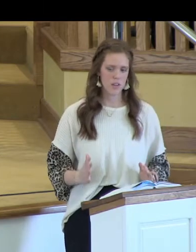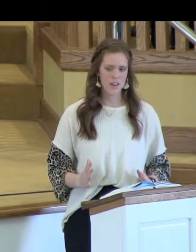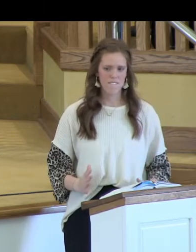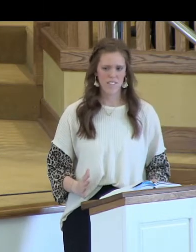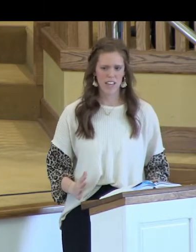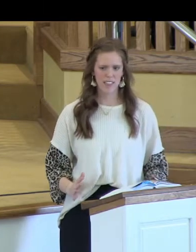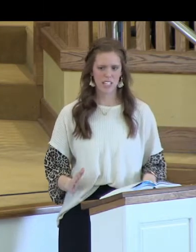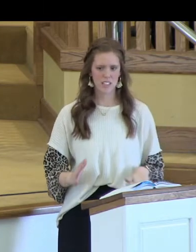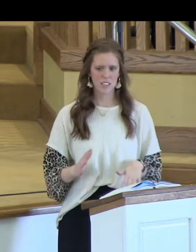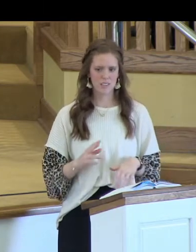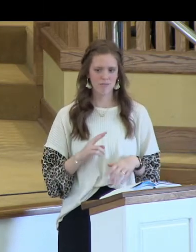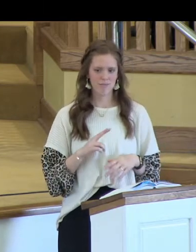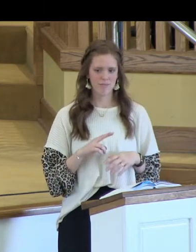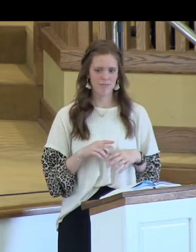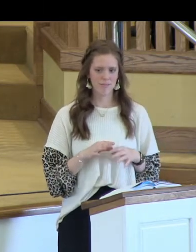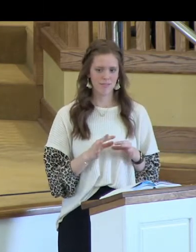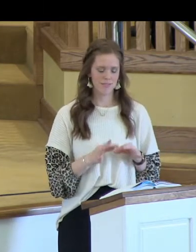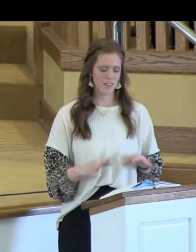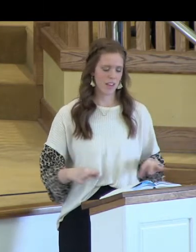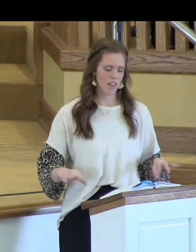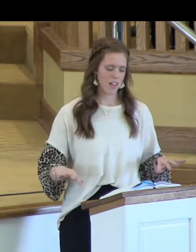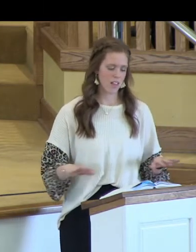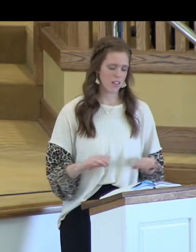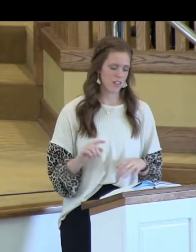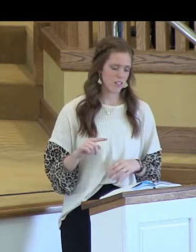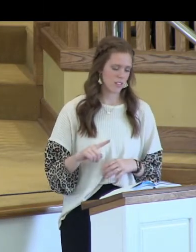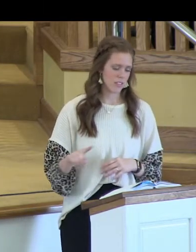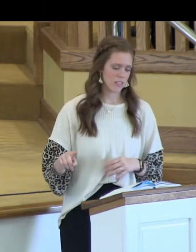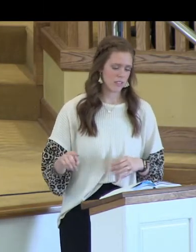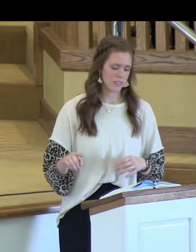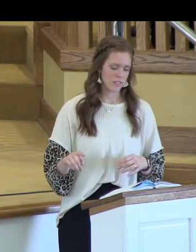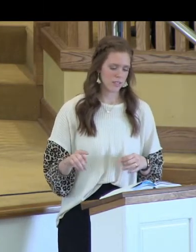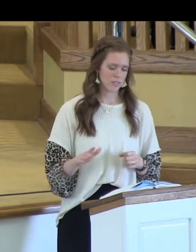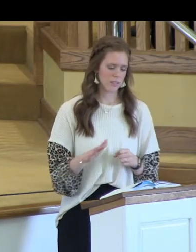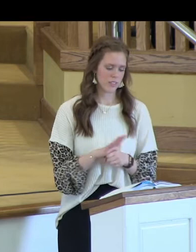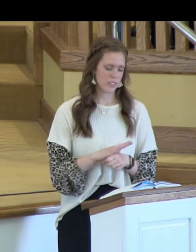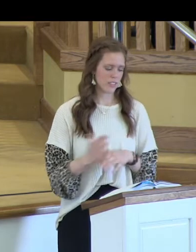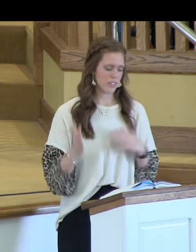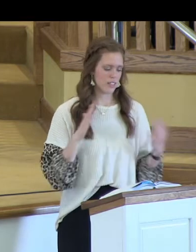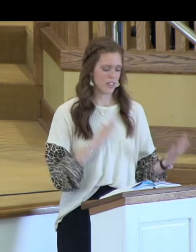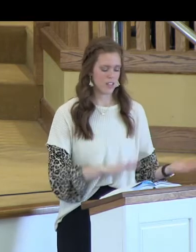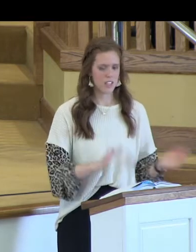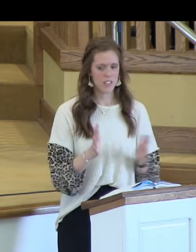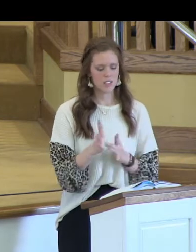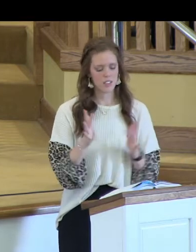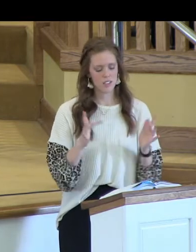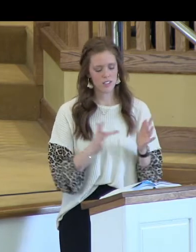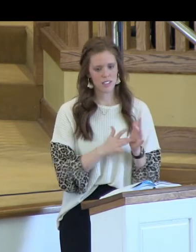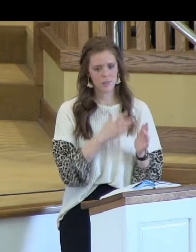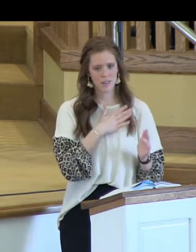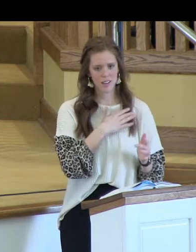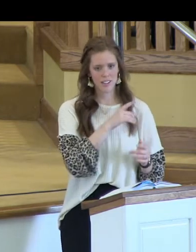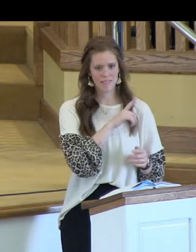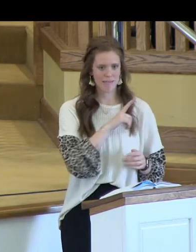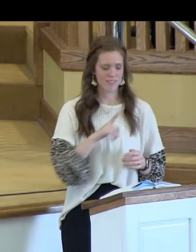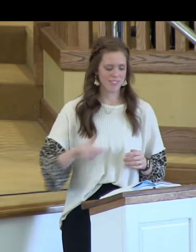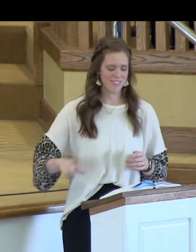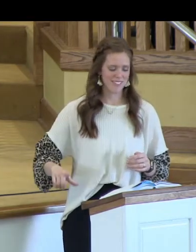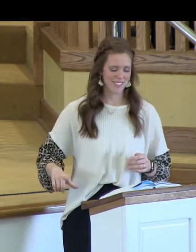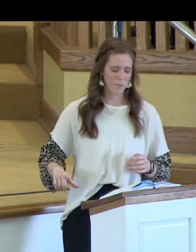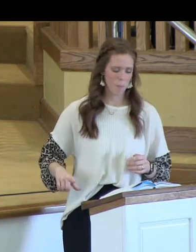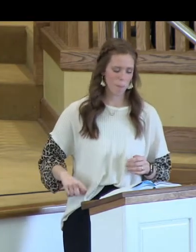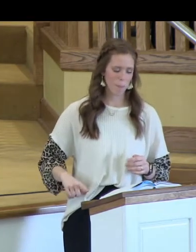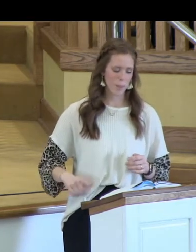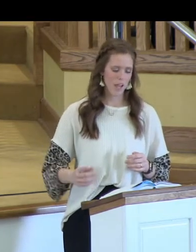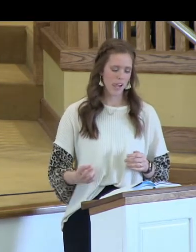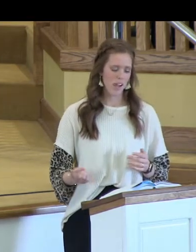Savior. Vainly they seal the dead, Jesus my Lord.